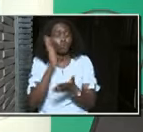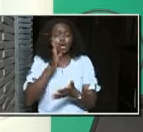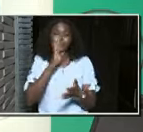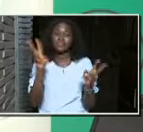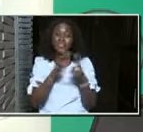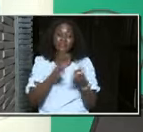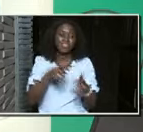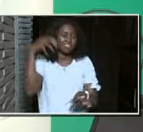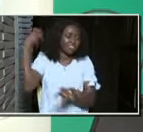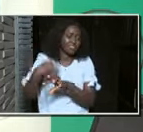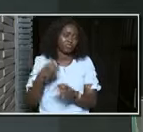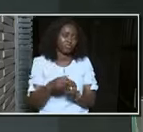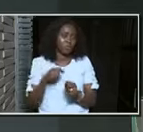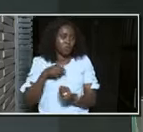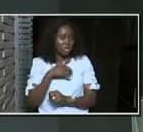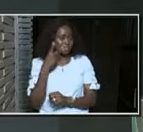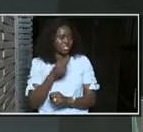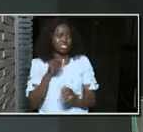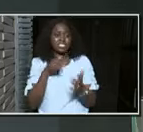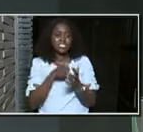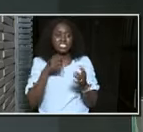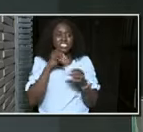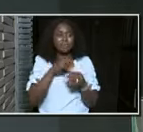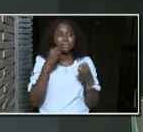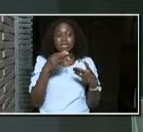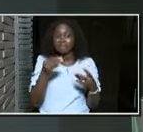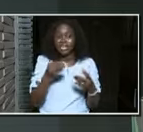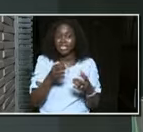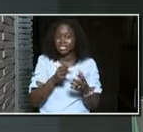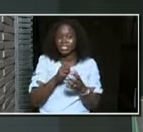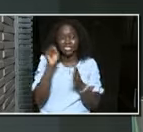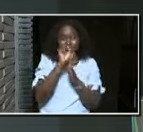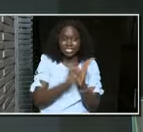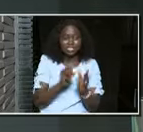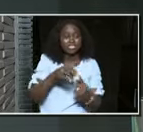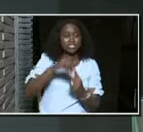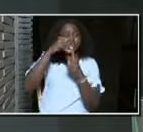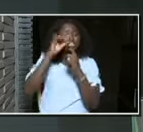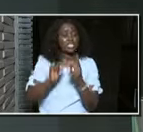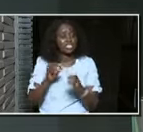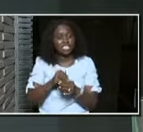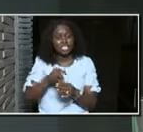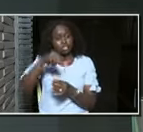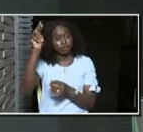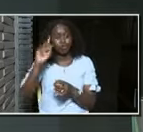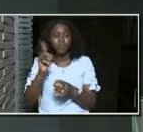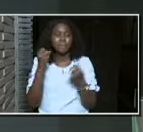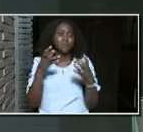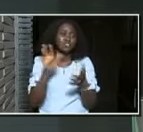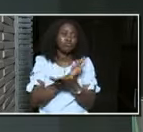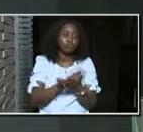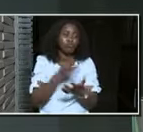seen cases in many states, especially in Northeast, where so many schools were vandalized, were burnt